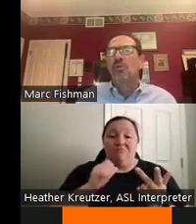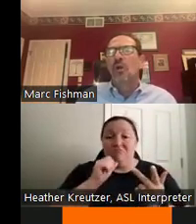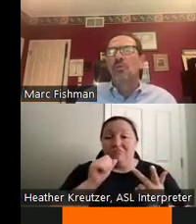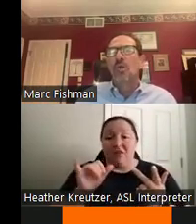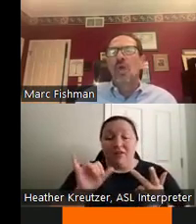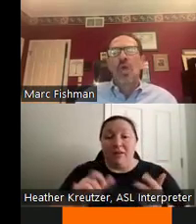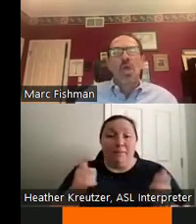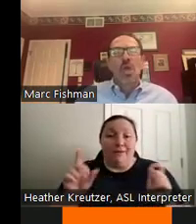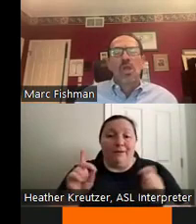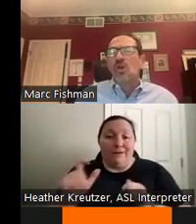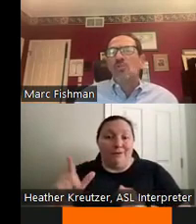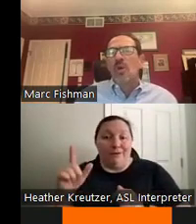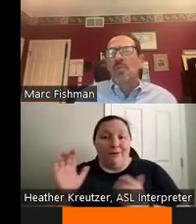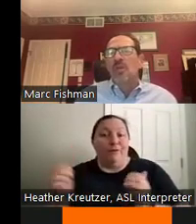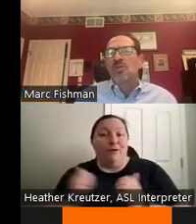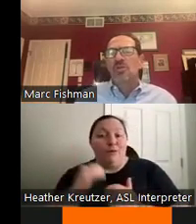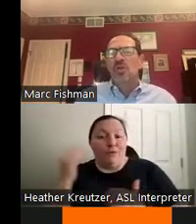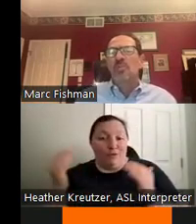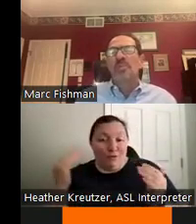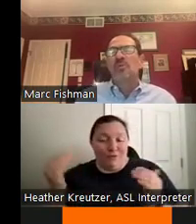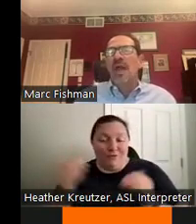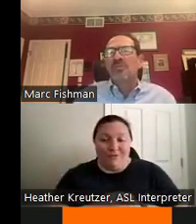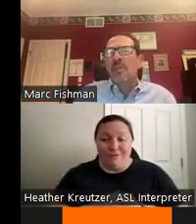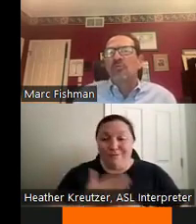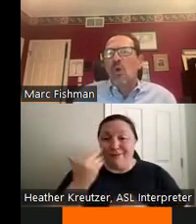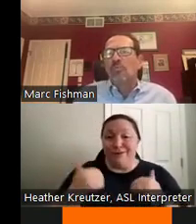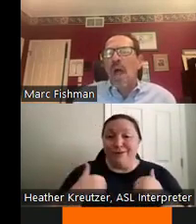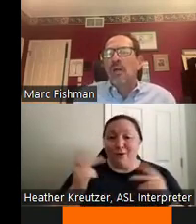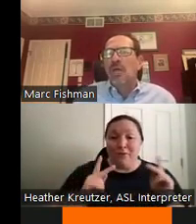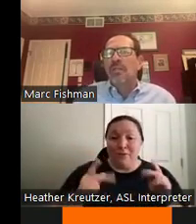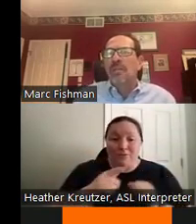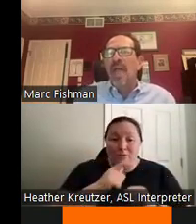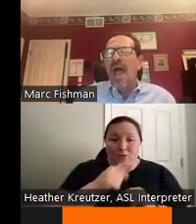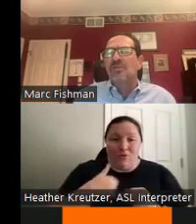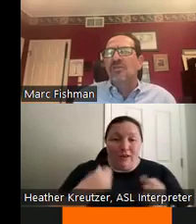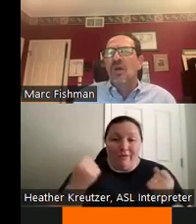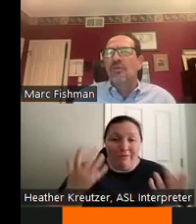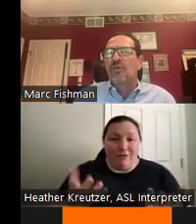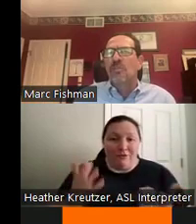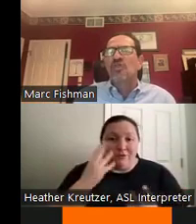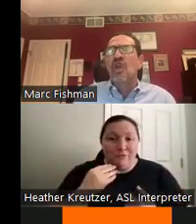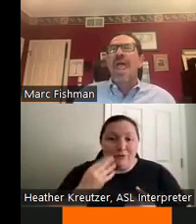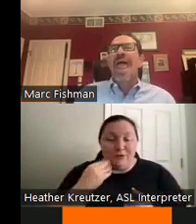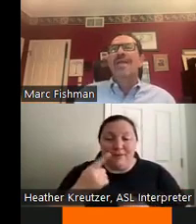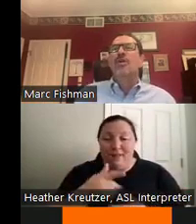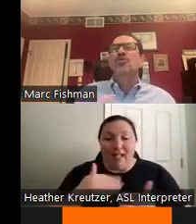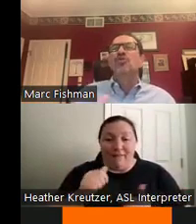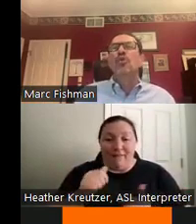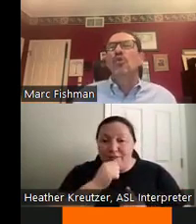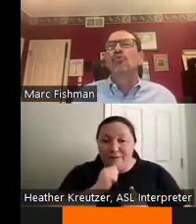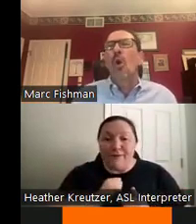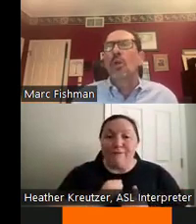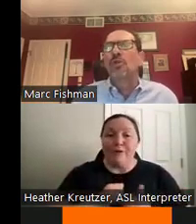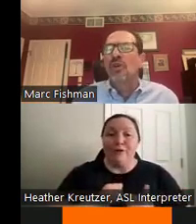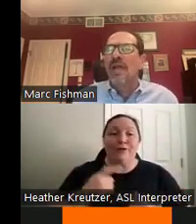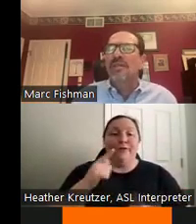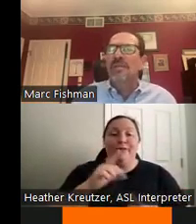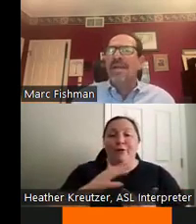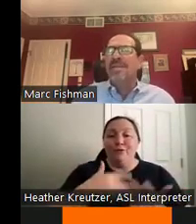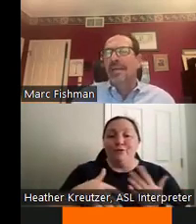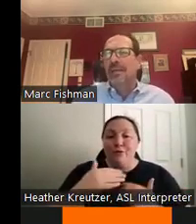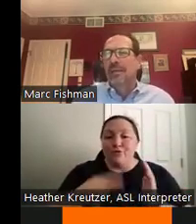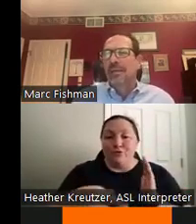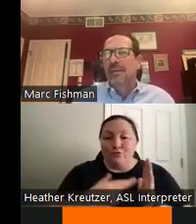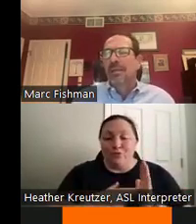for older adults, in large part because young people don't have as many road miles on them. They haven't suffered as much, and their social roles are